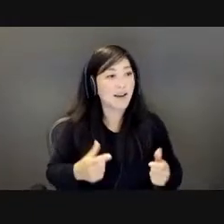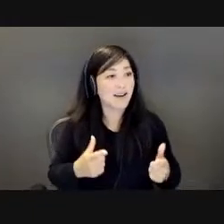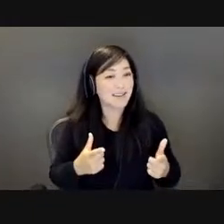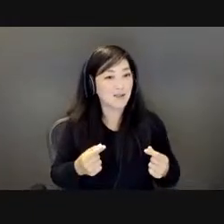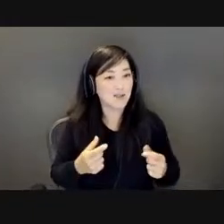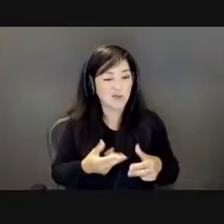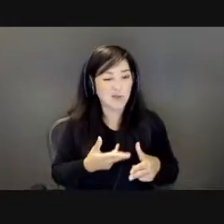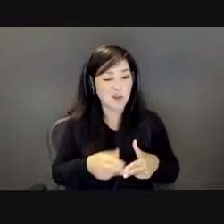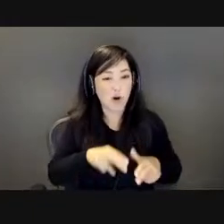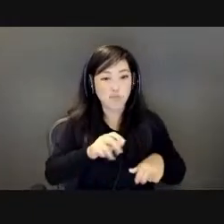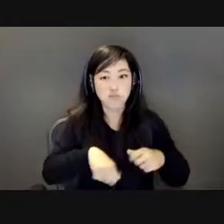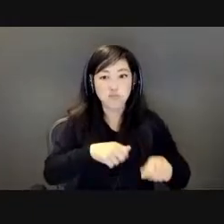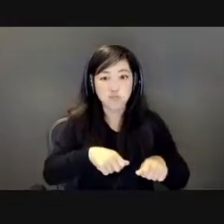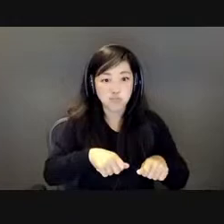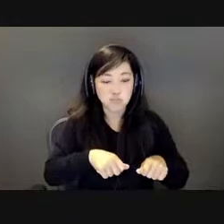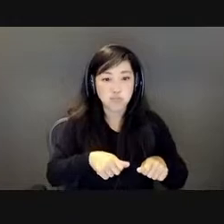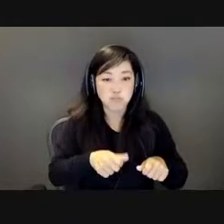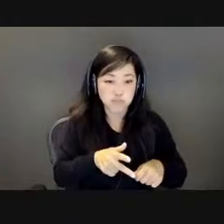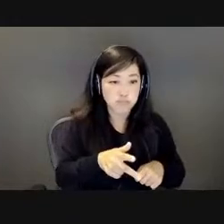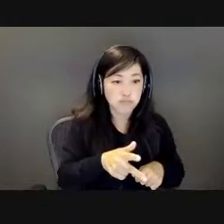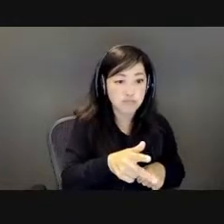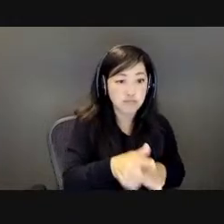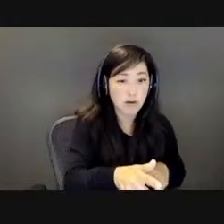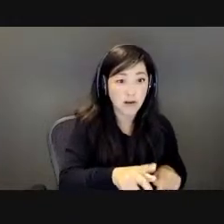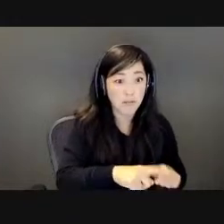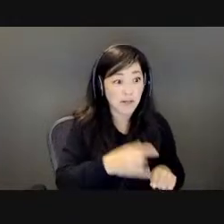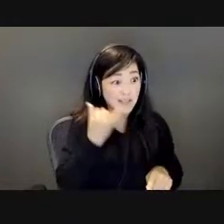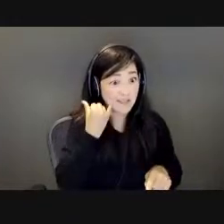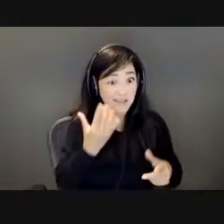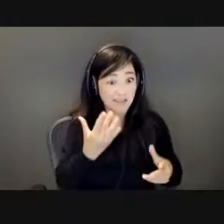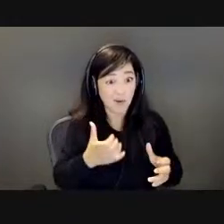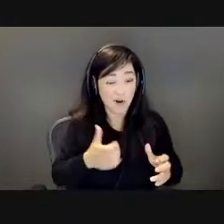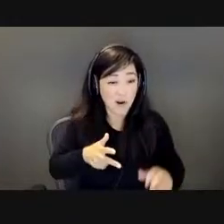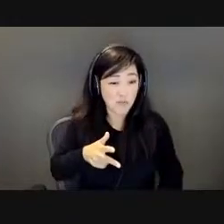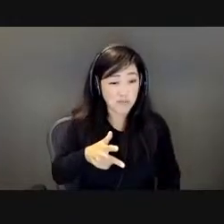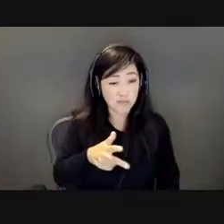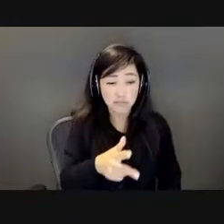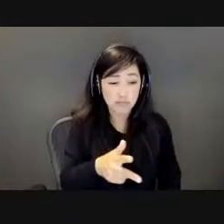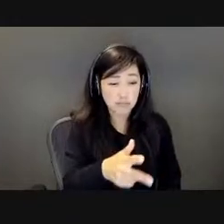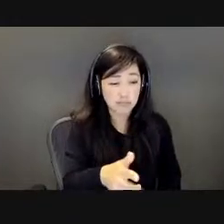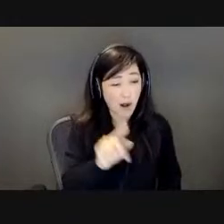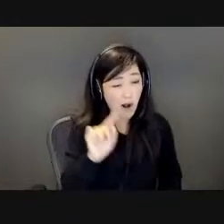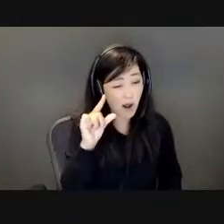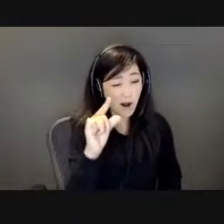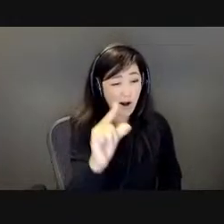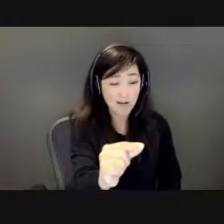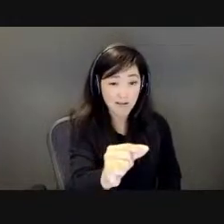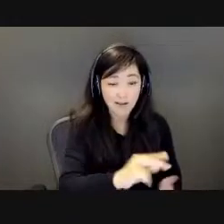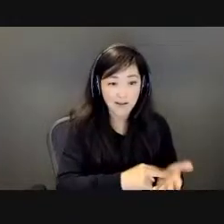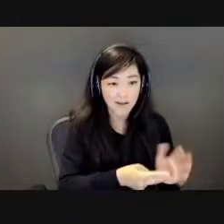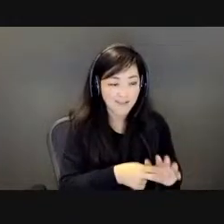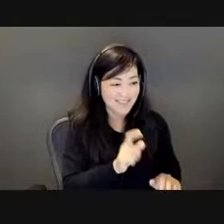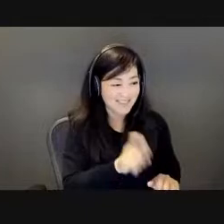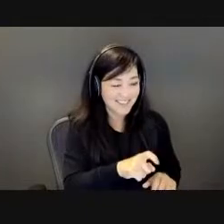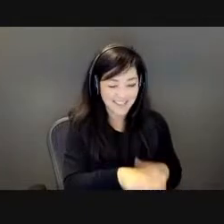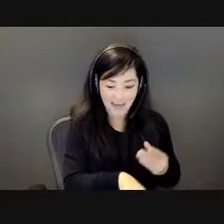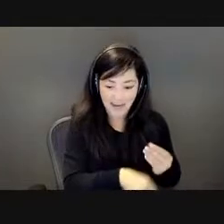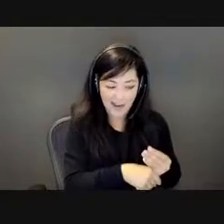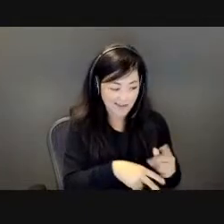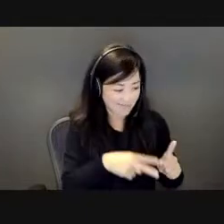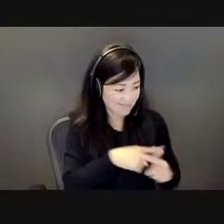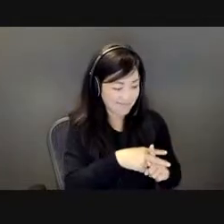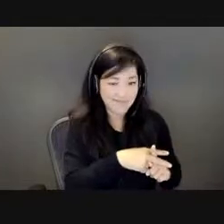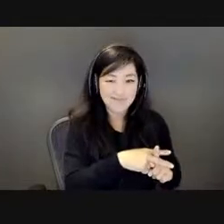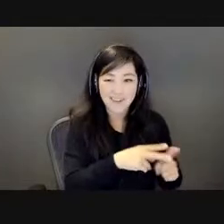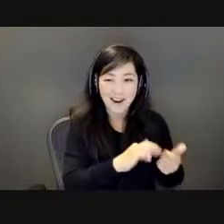longer distance, then we have to think about, should we bring an extra battery, or how do we charge our devices? And so that's a bit of the